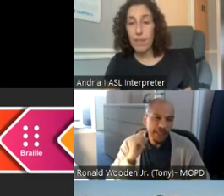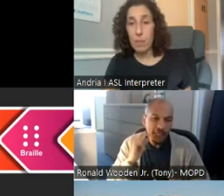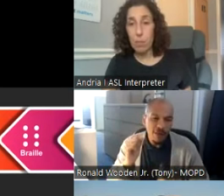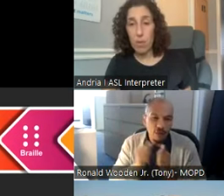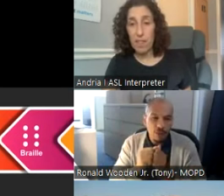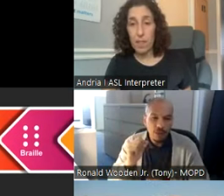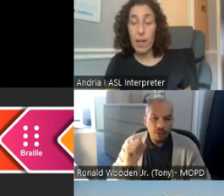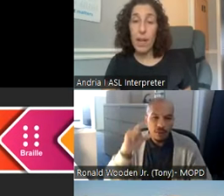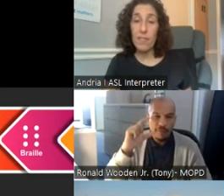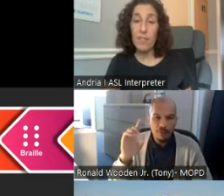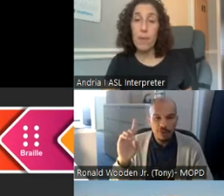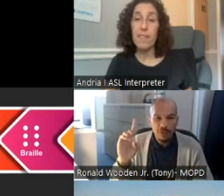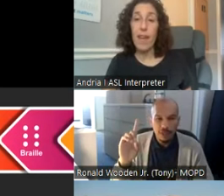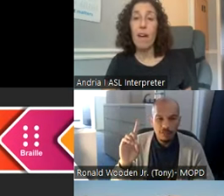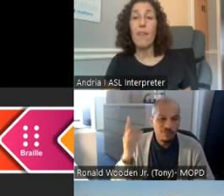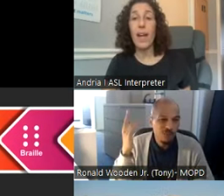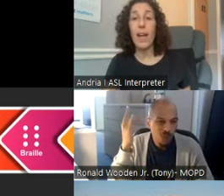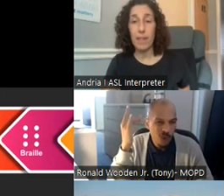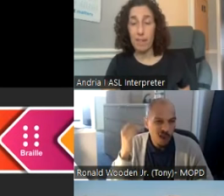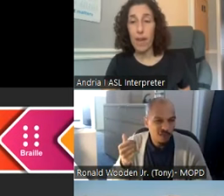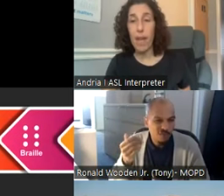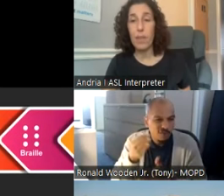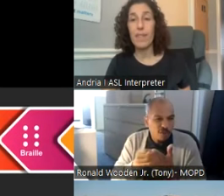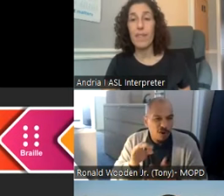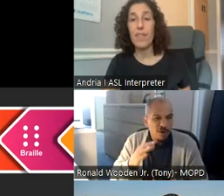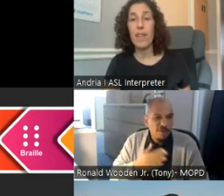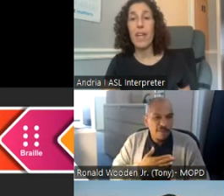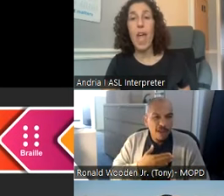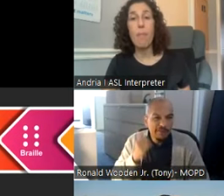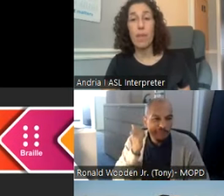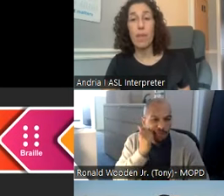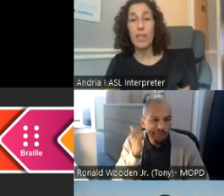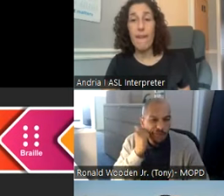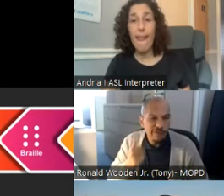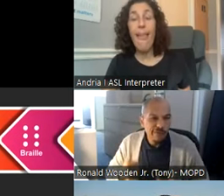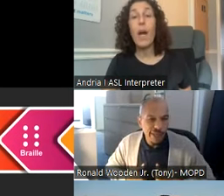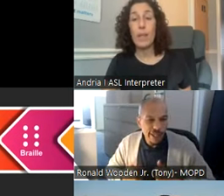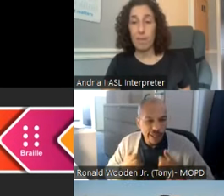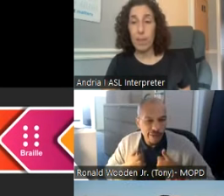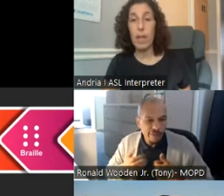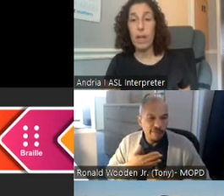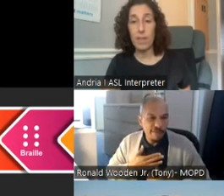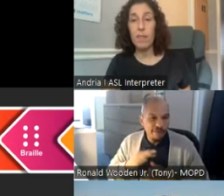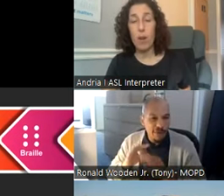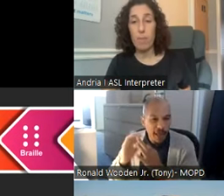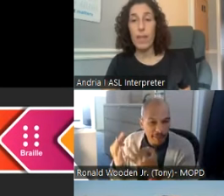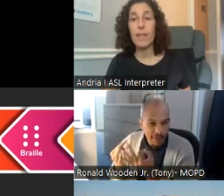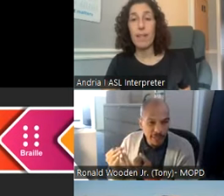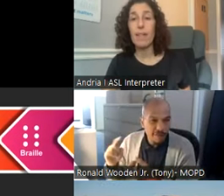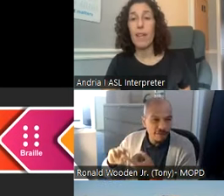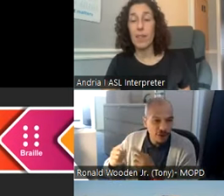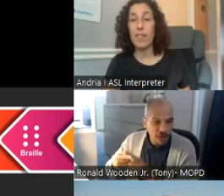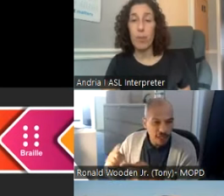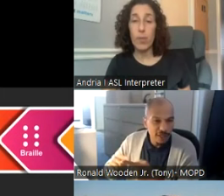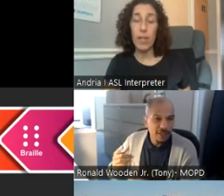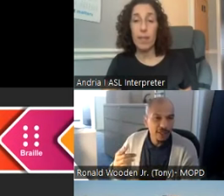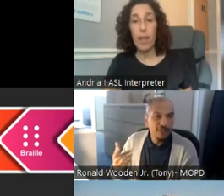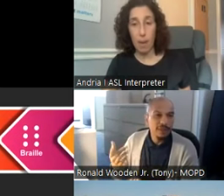late deafened person. Now, as for myself, I identify with deaf as a capital D, and that's because this is part of my daily